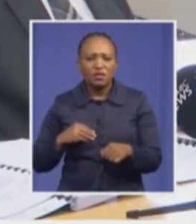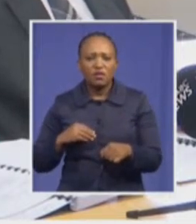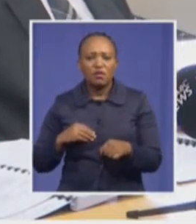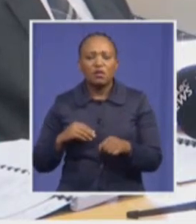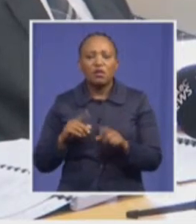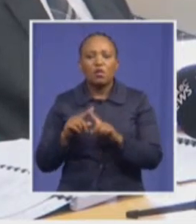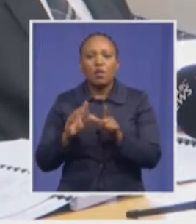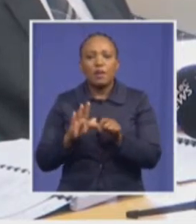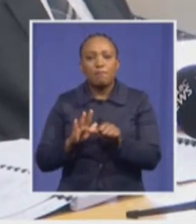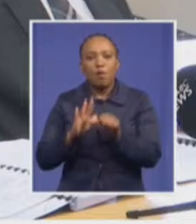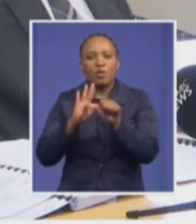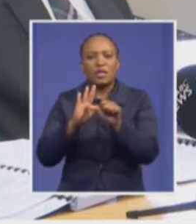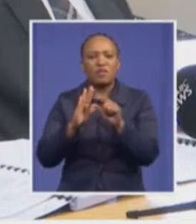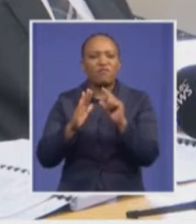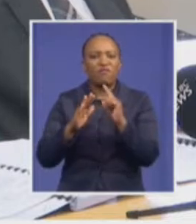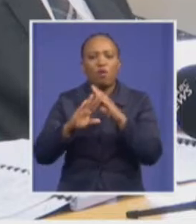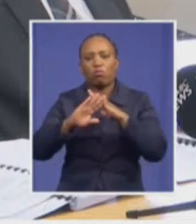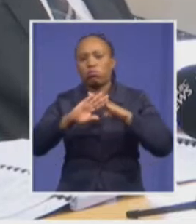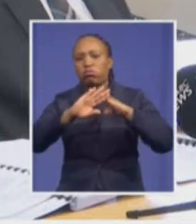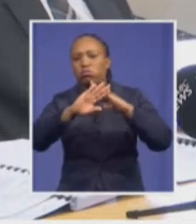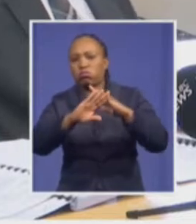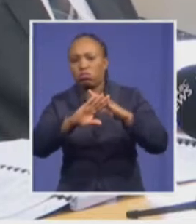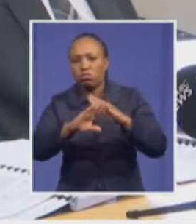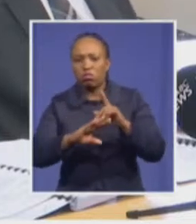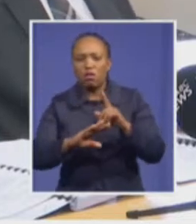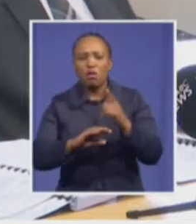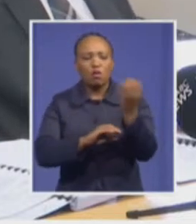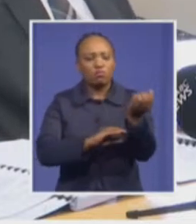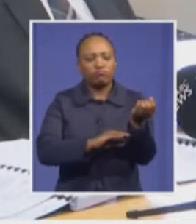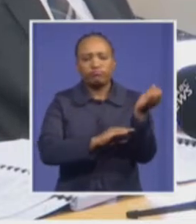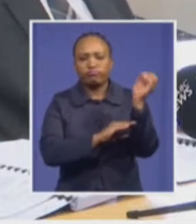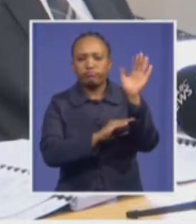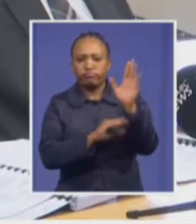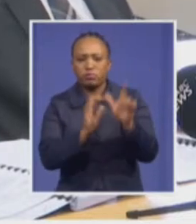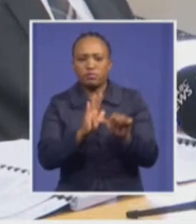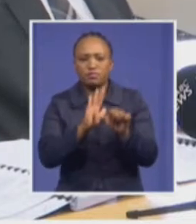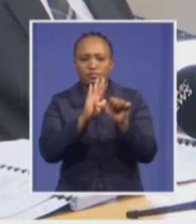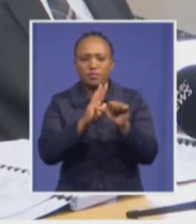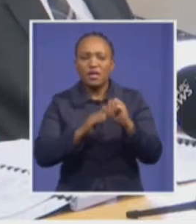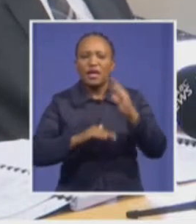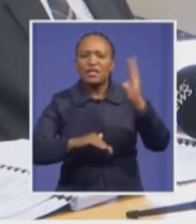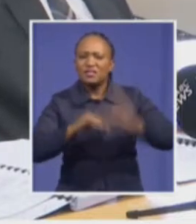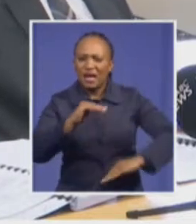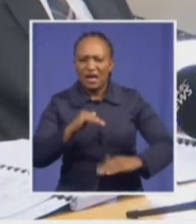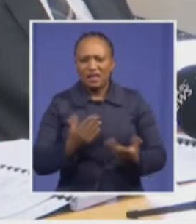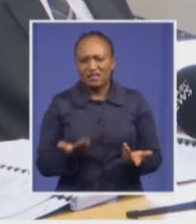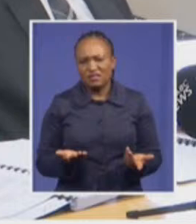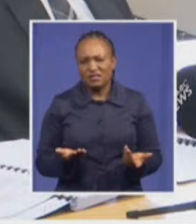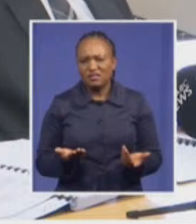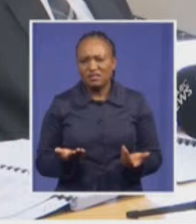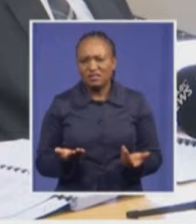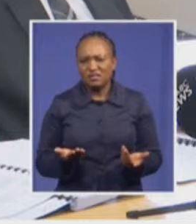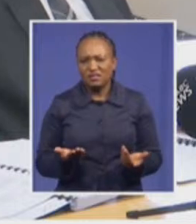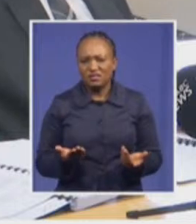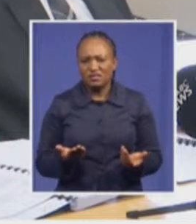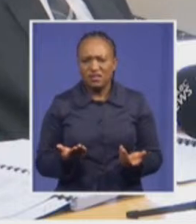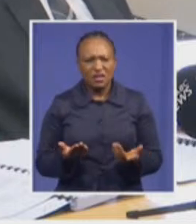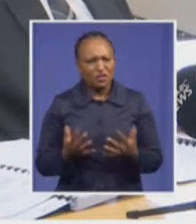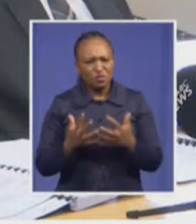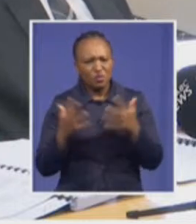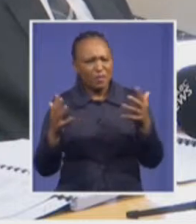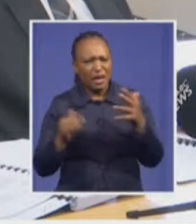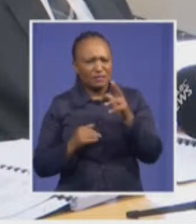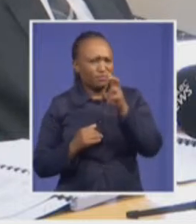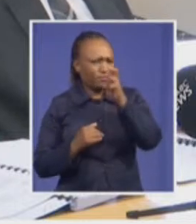not airing the episode. The charges against her, however, are harsh because the issue